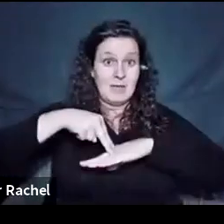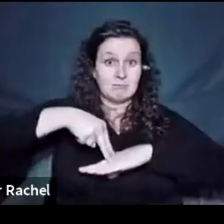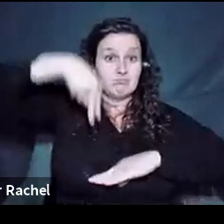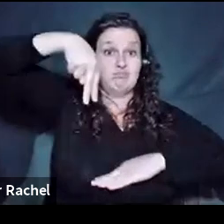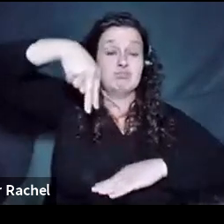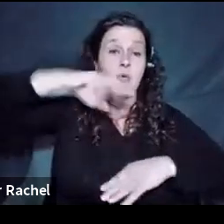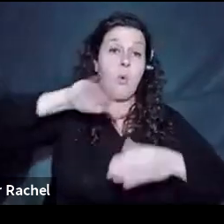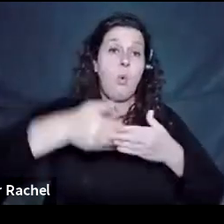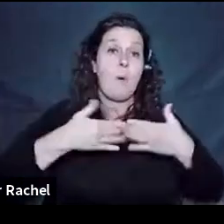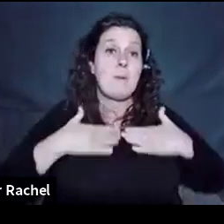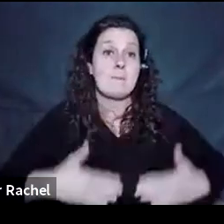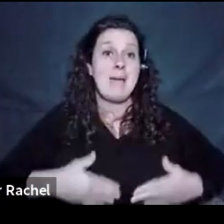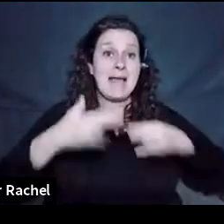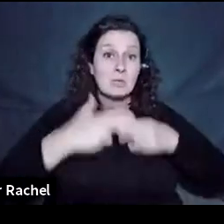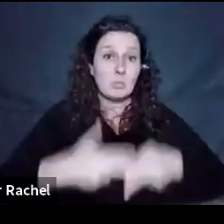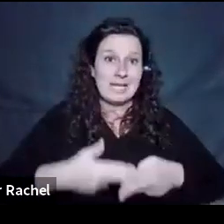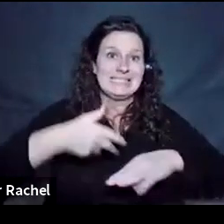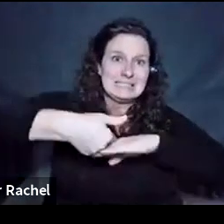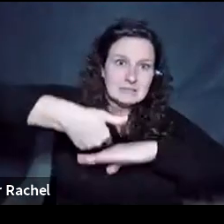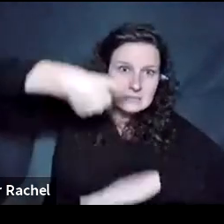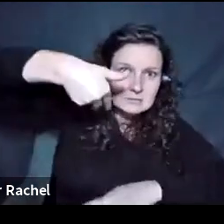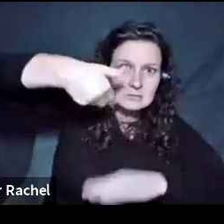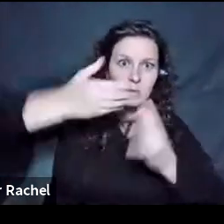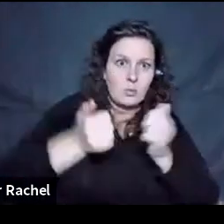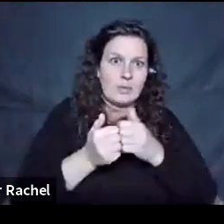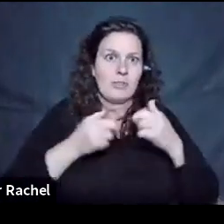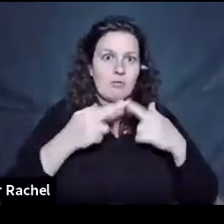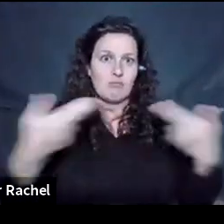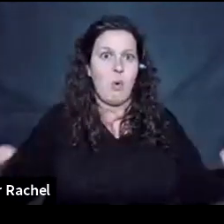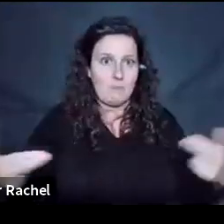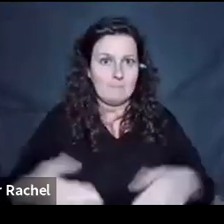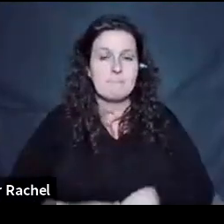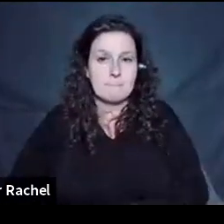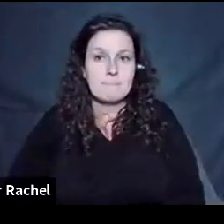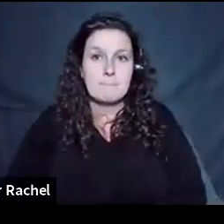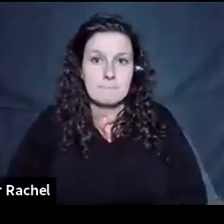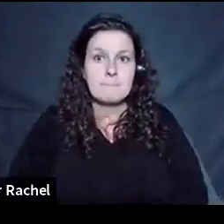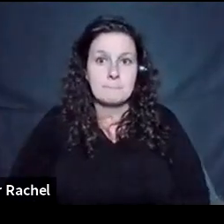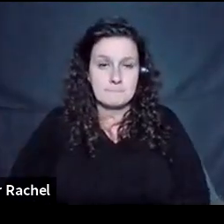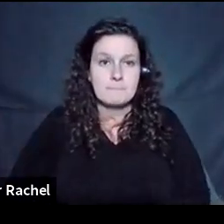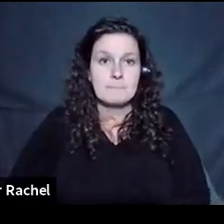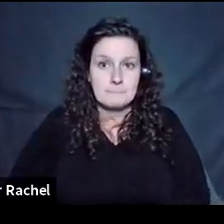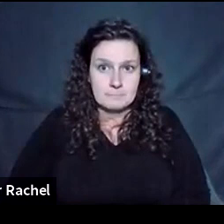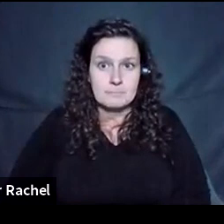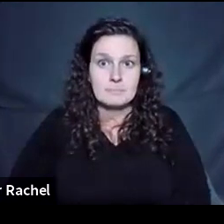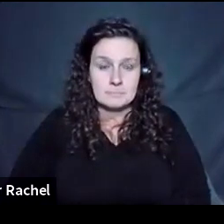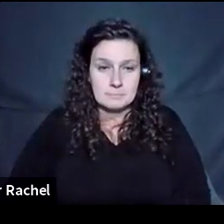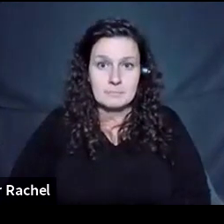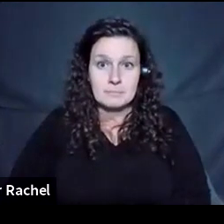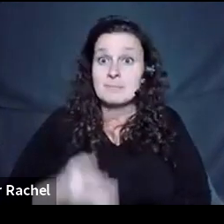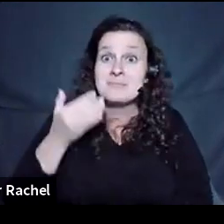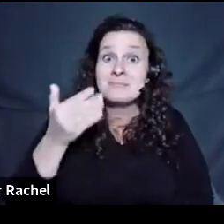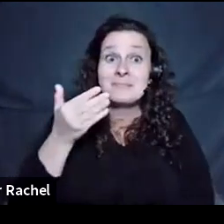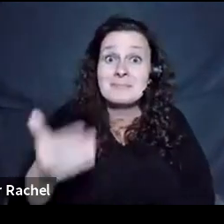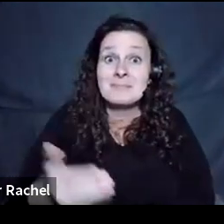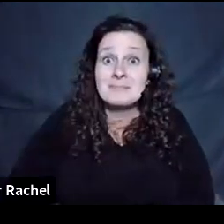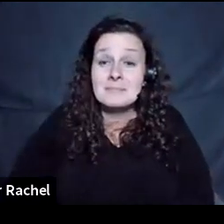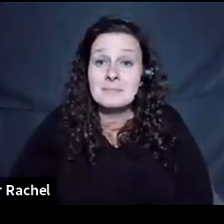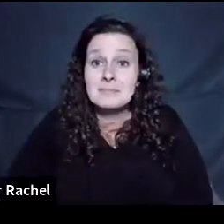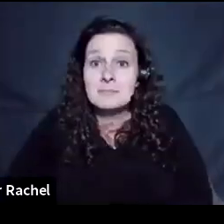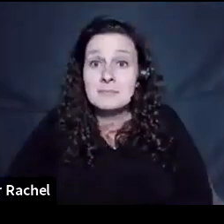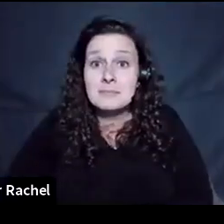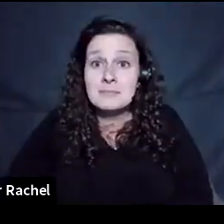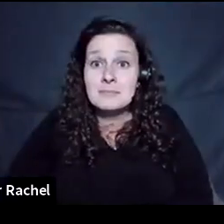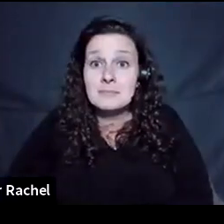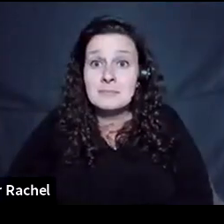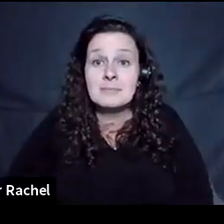weight suspended by the ropes. So go ahead. I was just